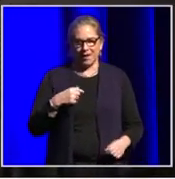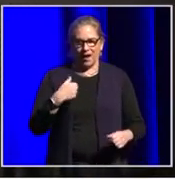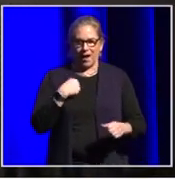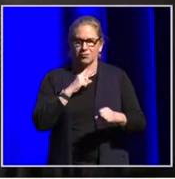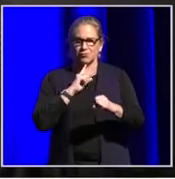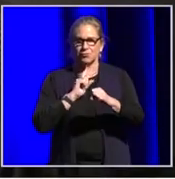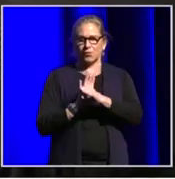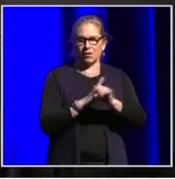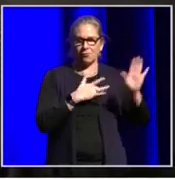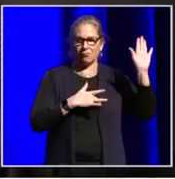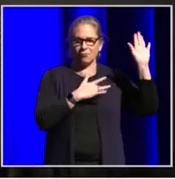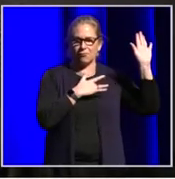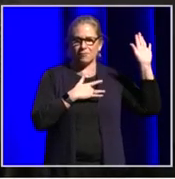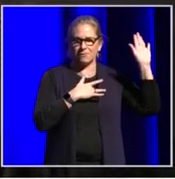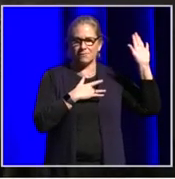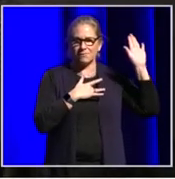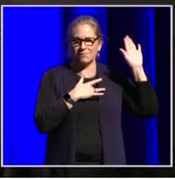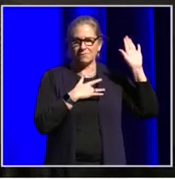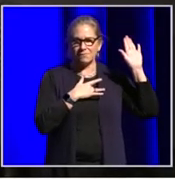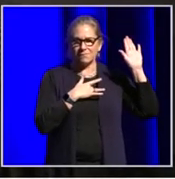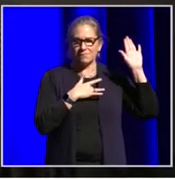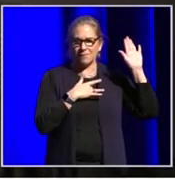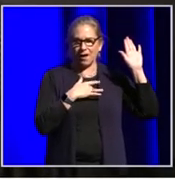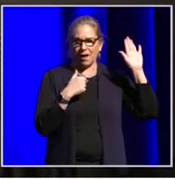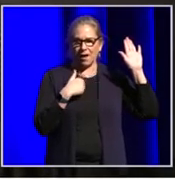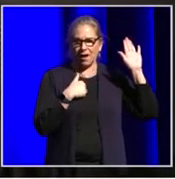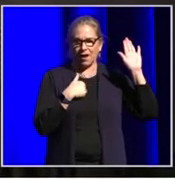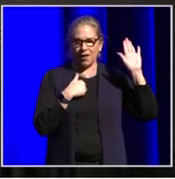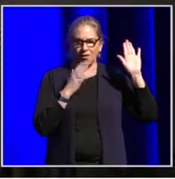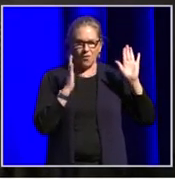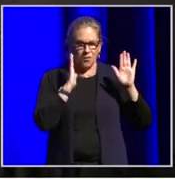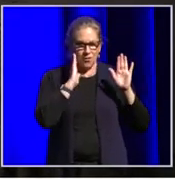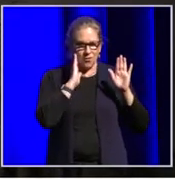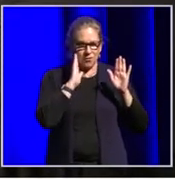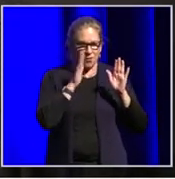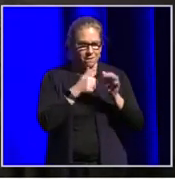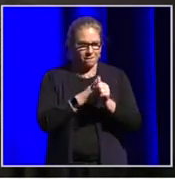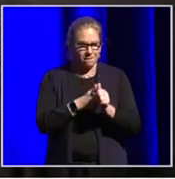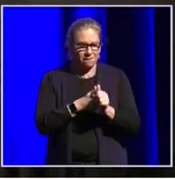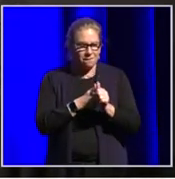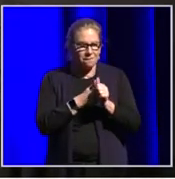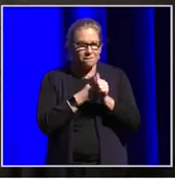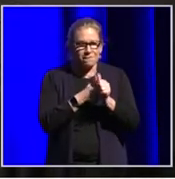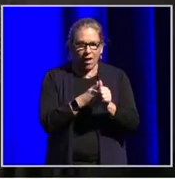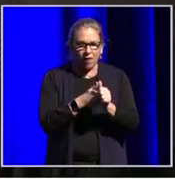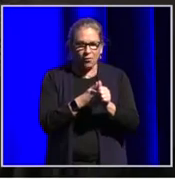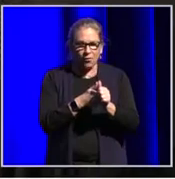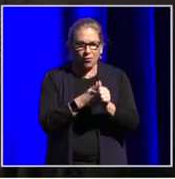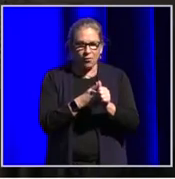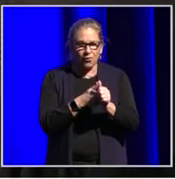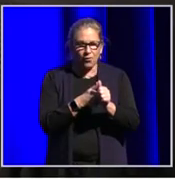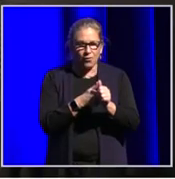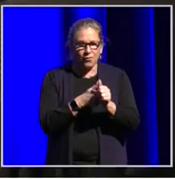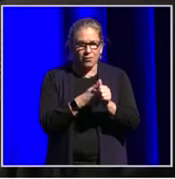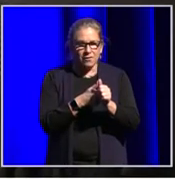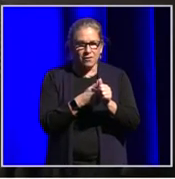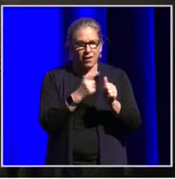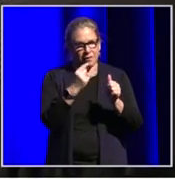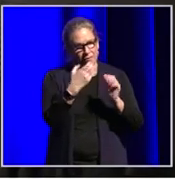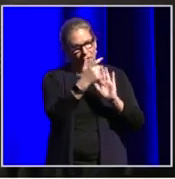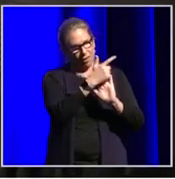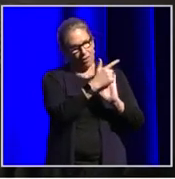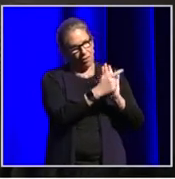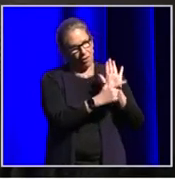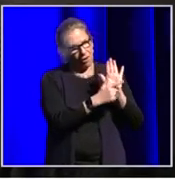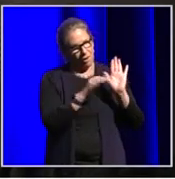swear. That I will faithfully execute. Will faithfully execute. The laws of the United States of America.